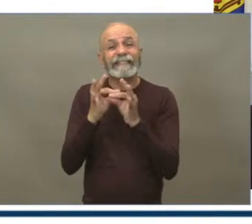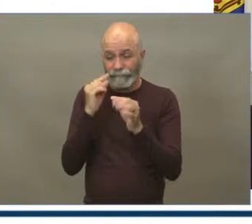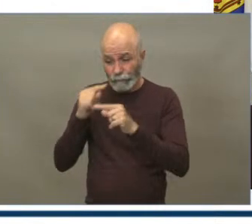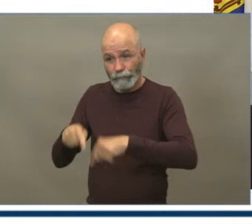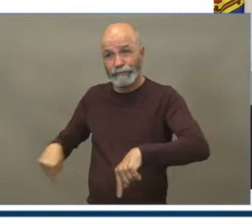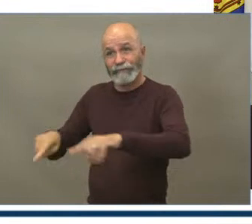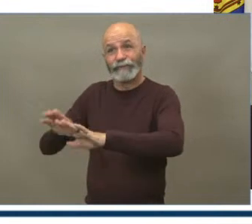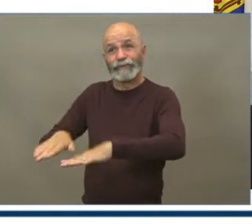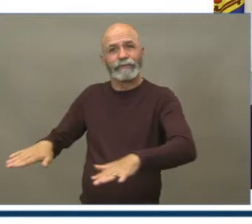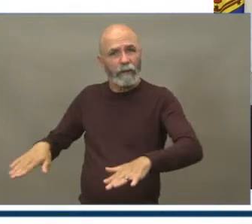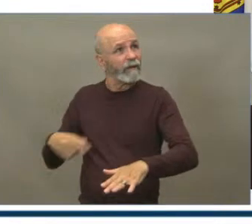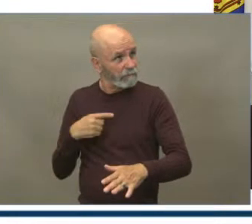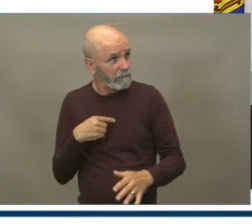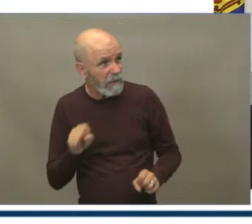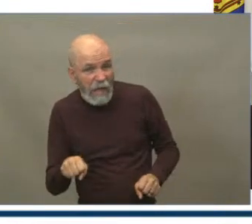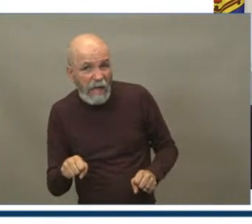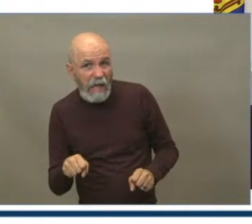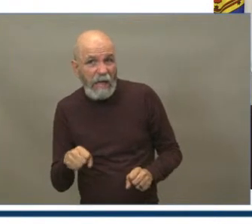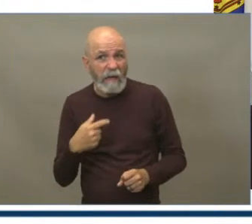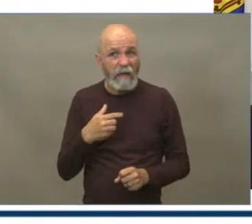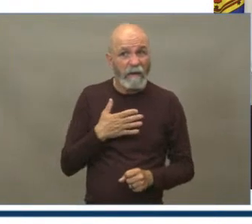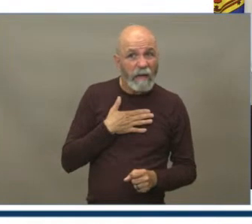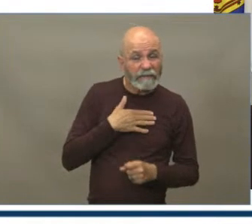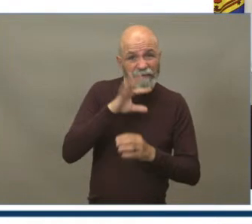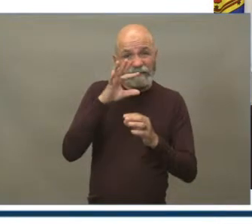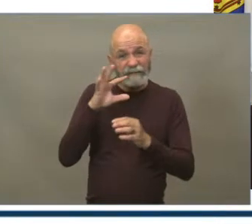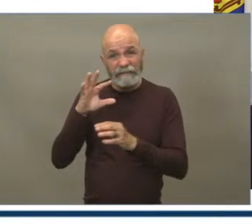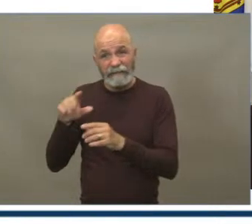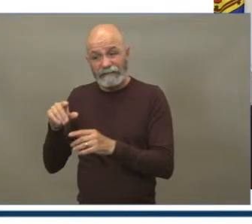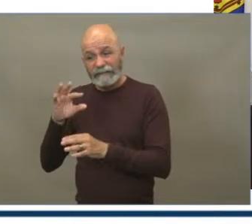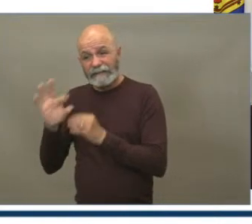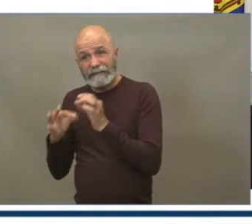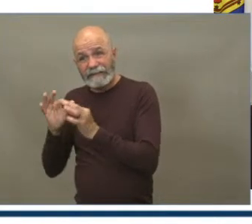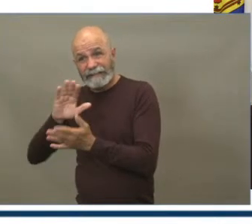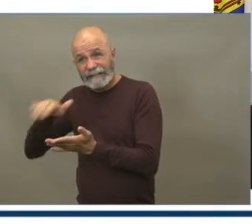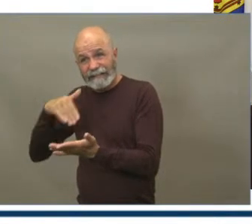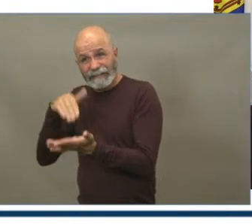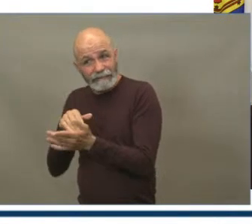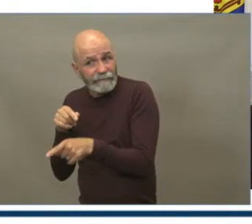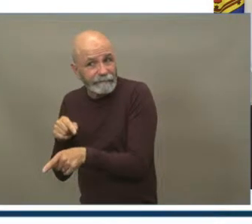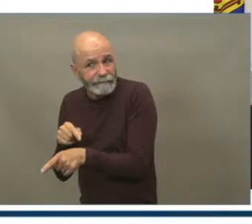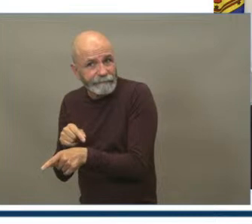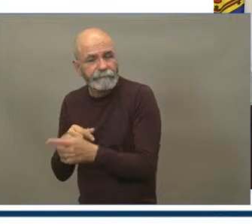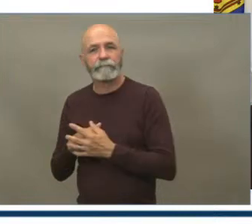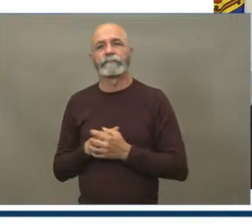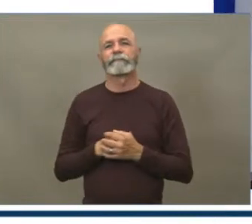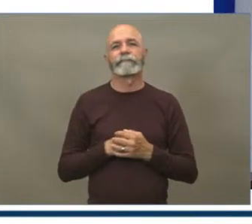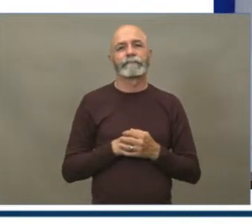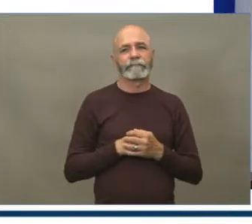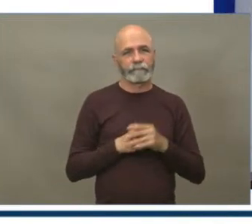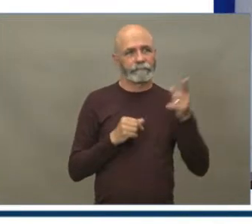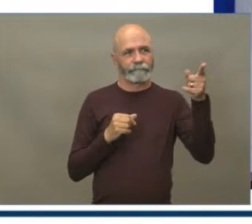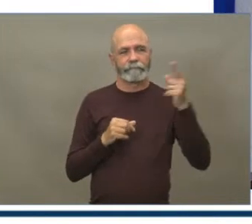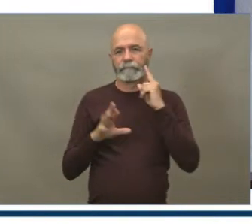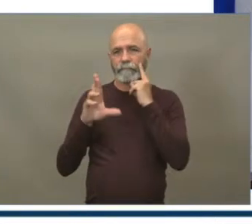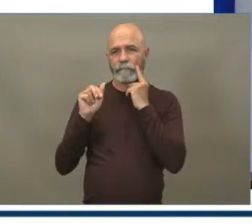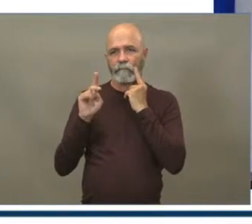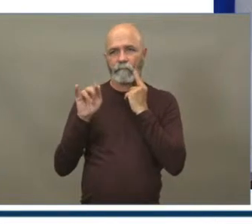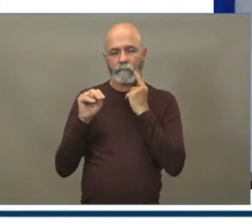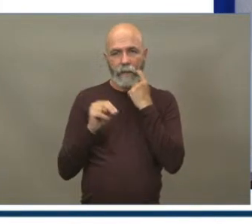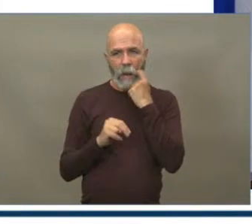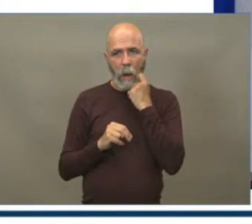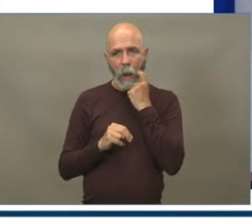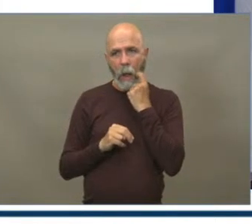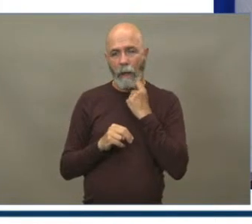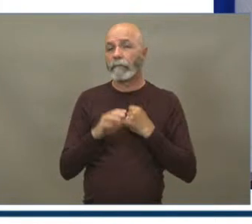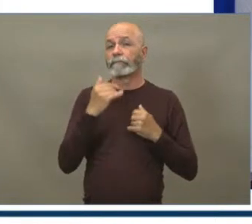those rapid tests at their care center doors. Okay, well, I'll start. Yeah, so we're testing,